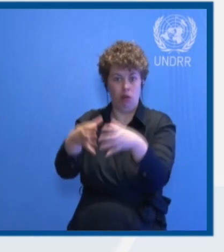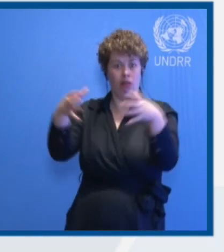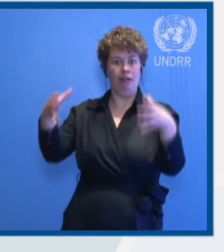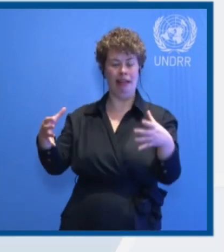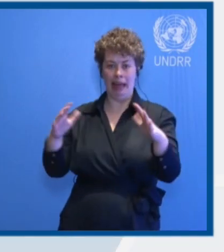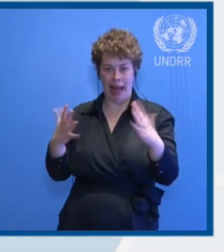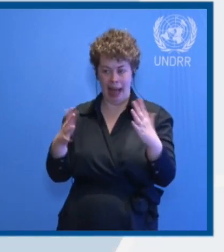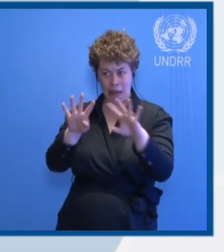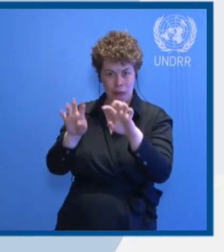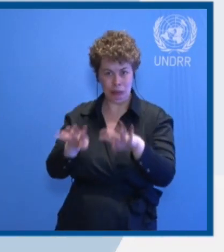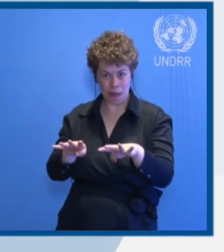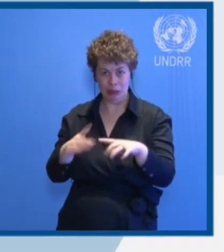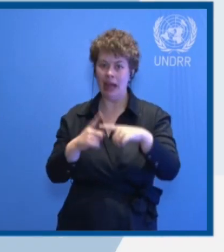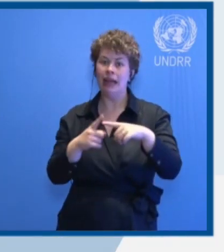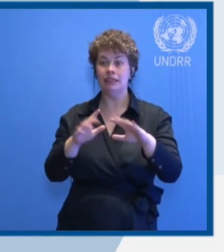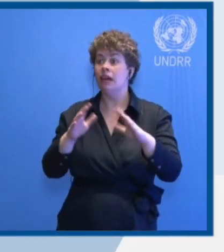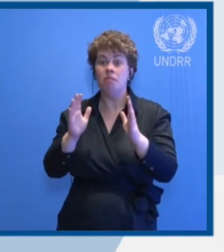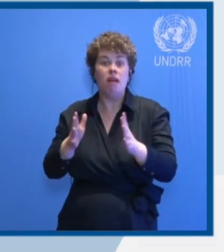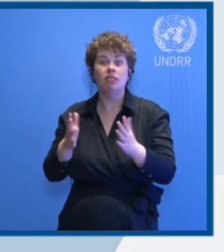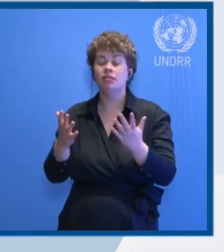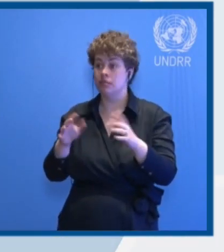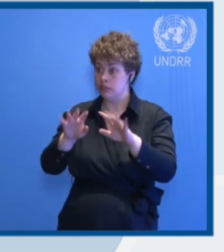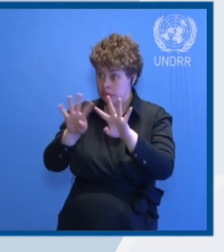tools to be able to attract that level of funding.